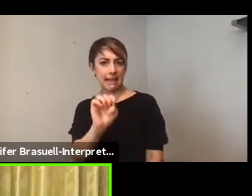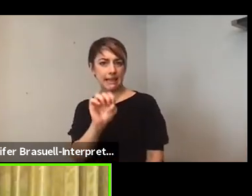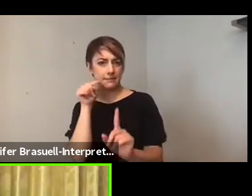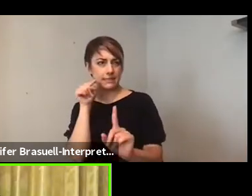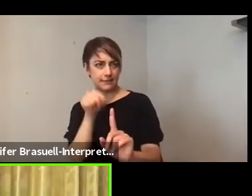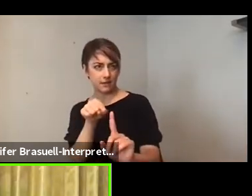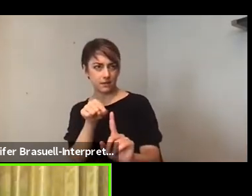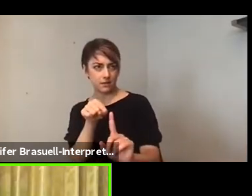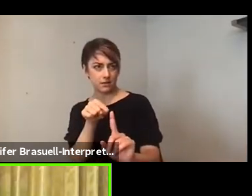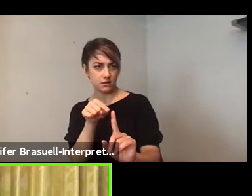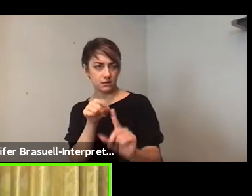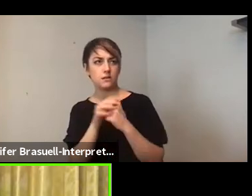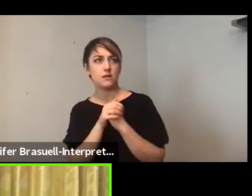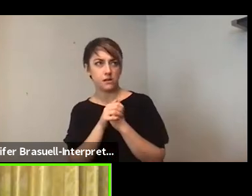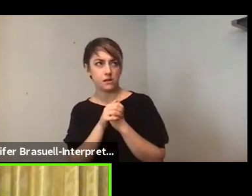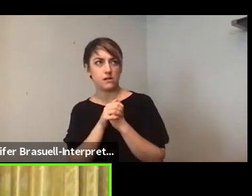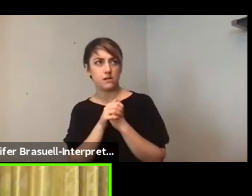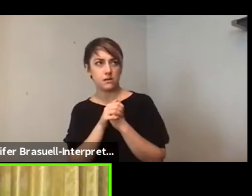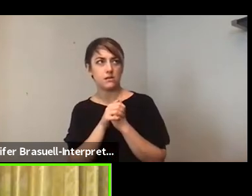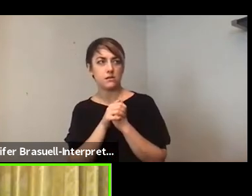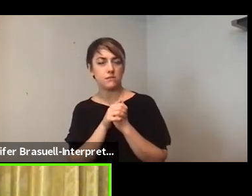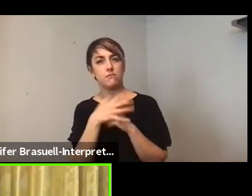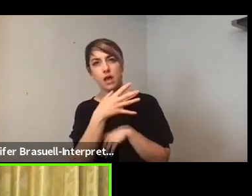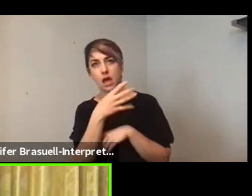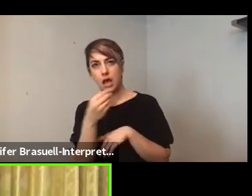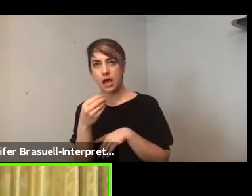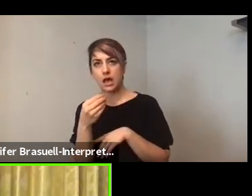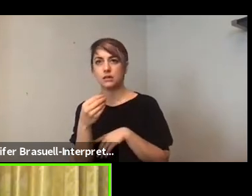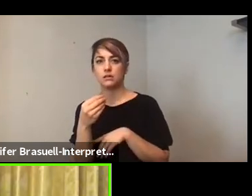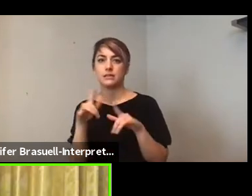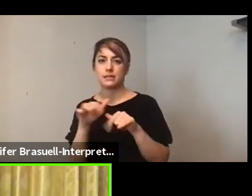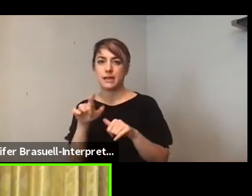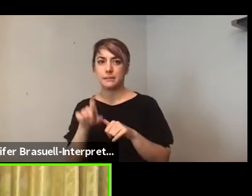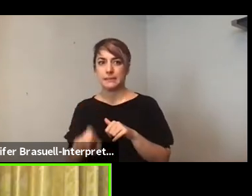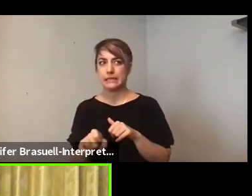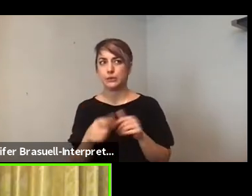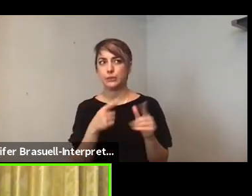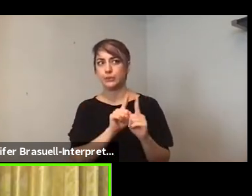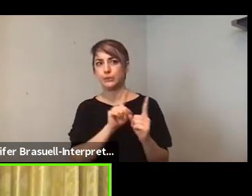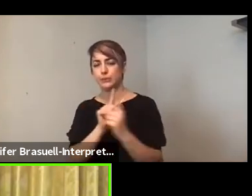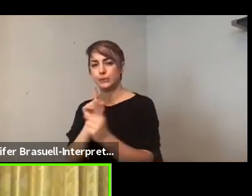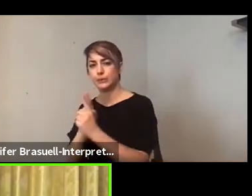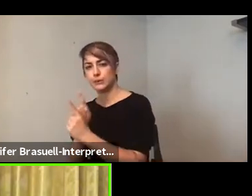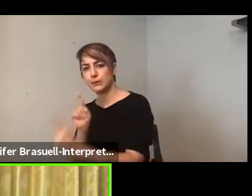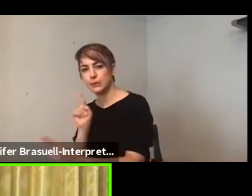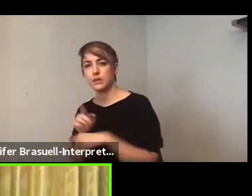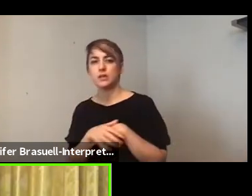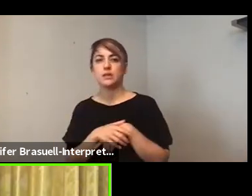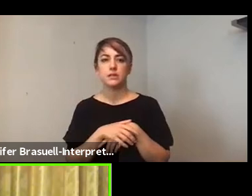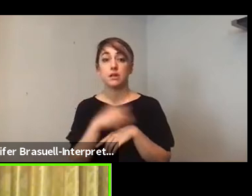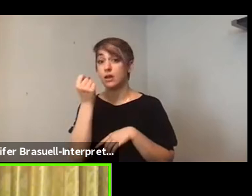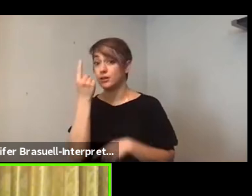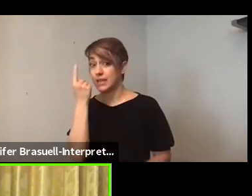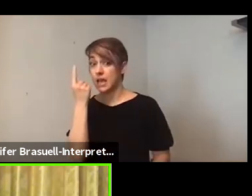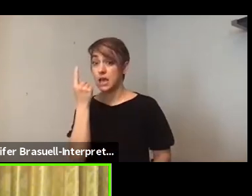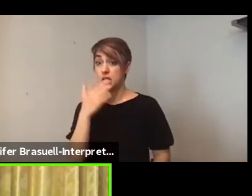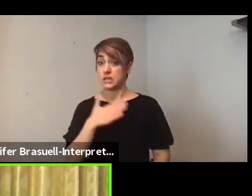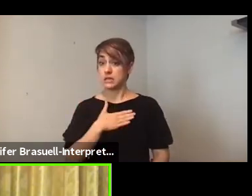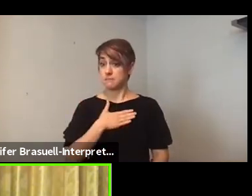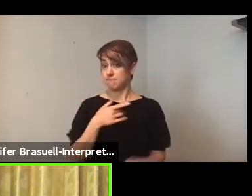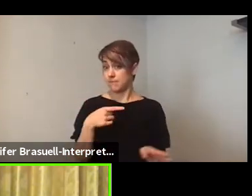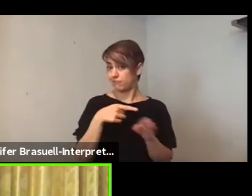distance. And for me, my interest is now in musical theater. So I was thinking some ideas for doing musical theater in